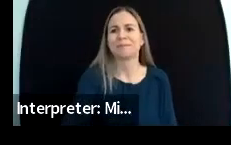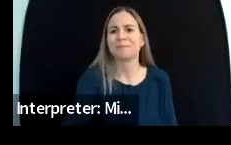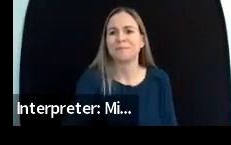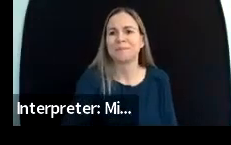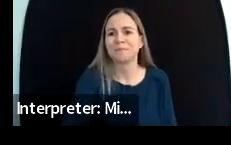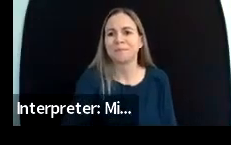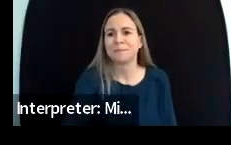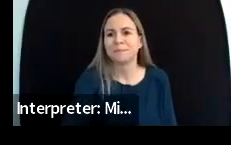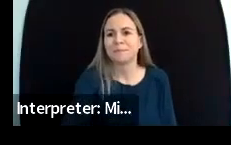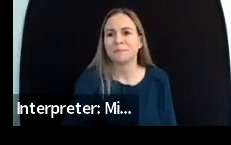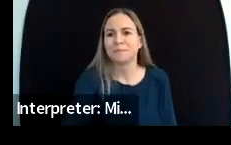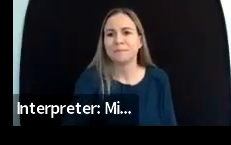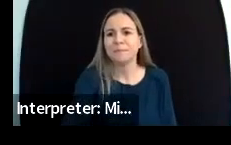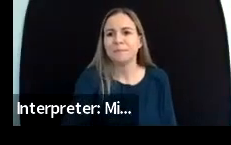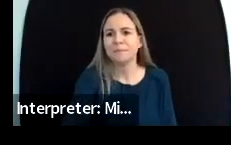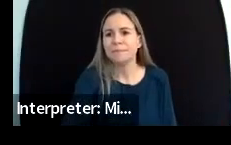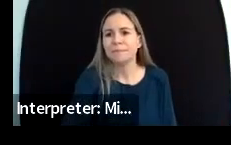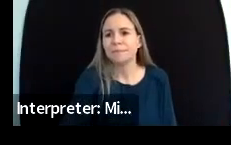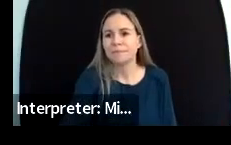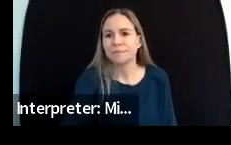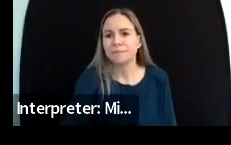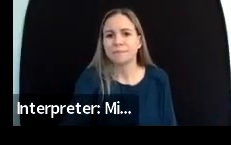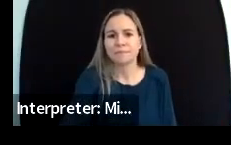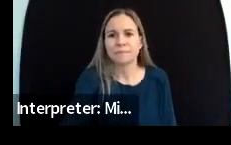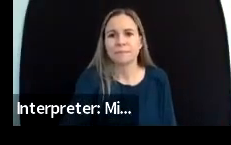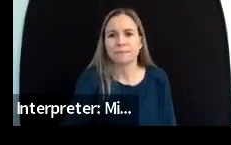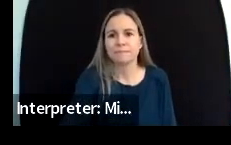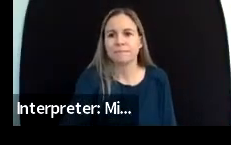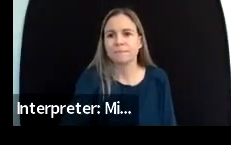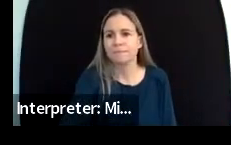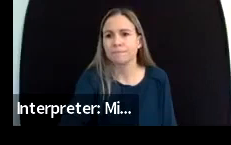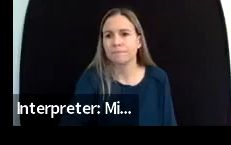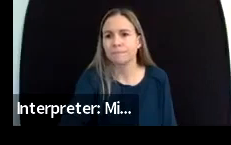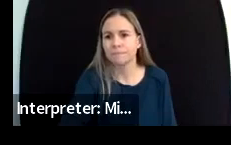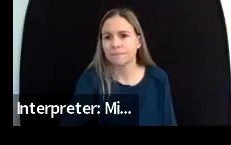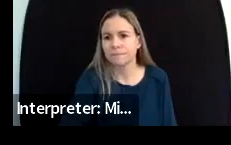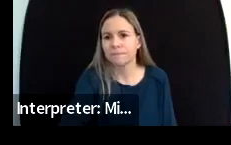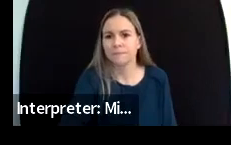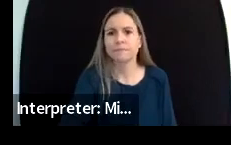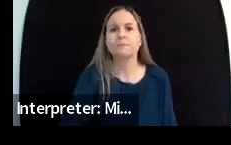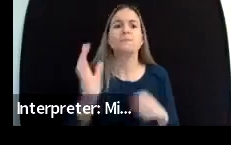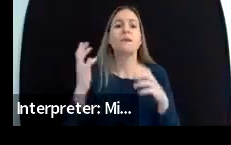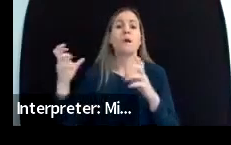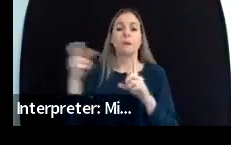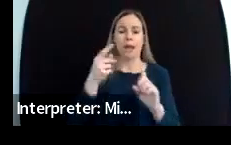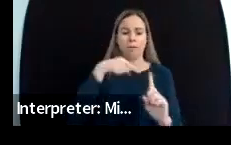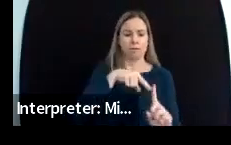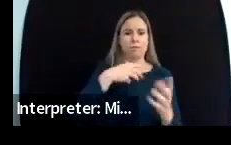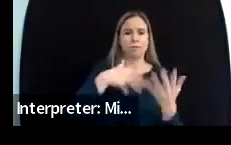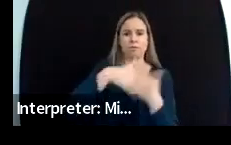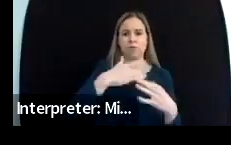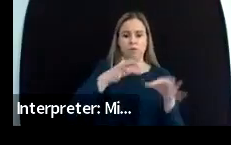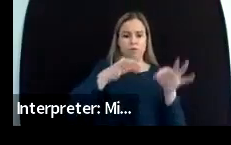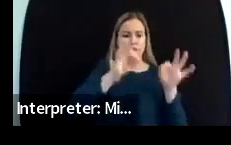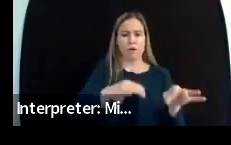So let's touch sort of again back on those social determinants of health, and this is a slide with a lot